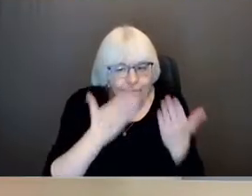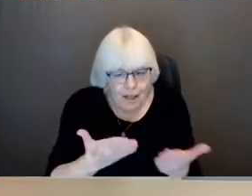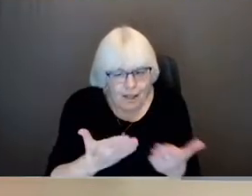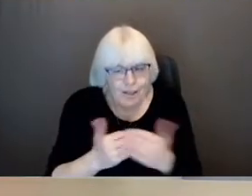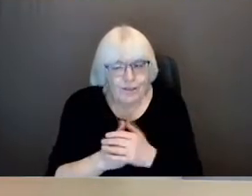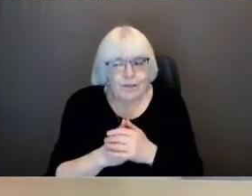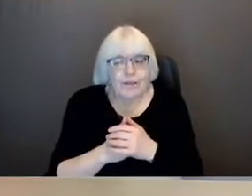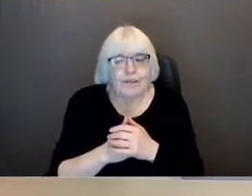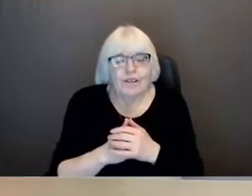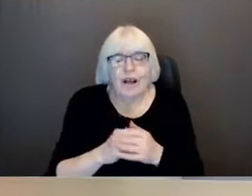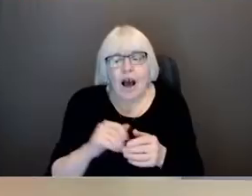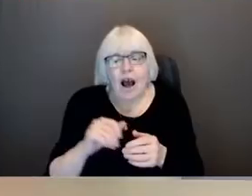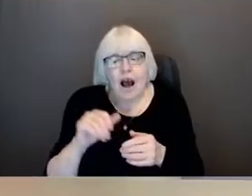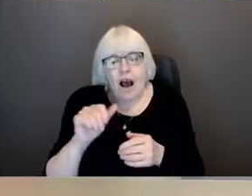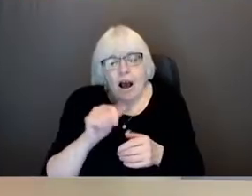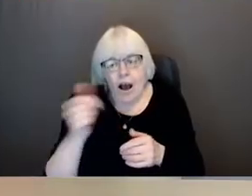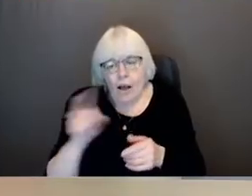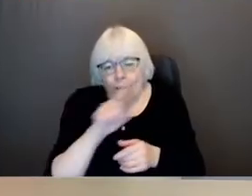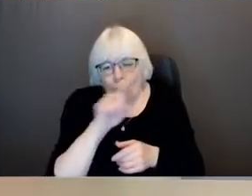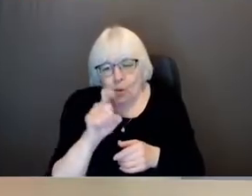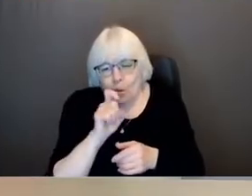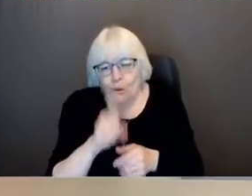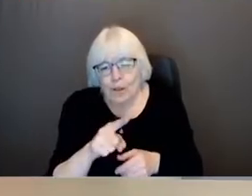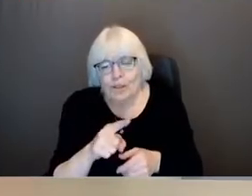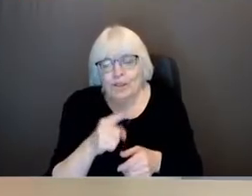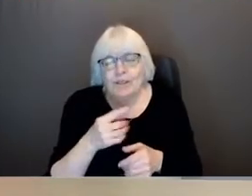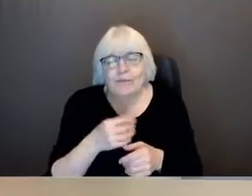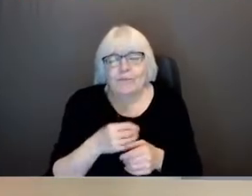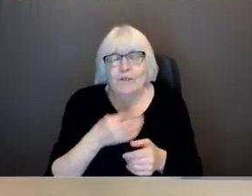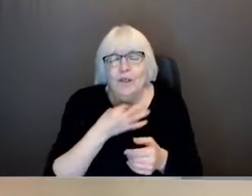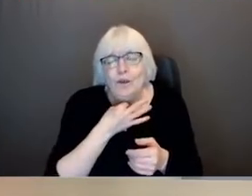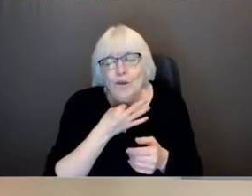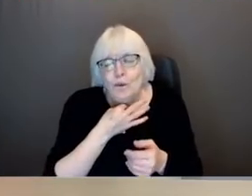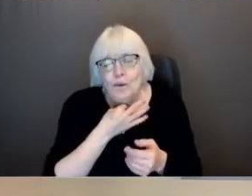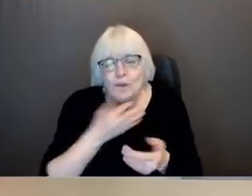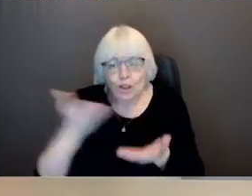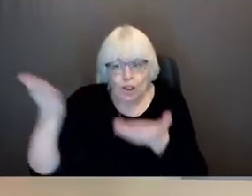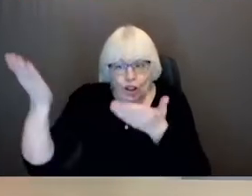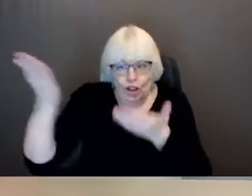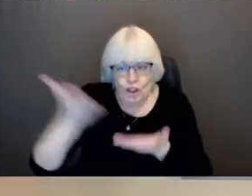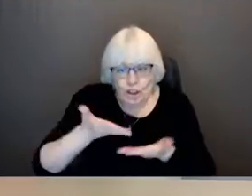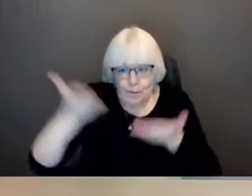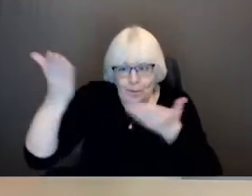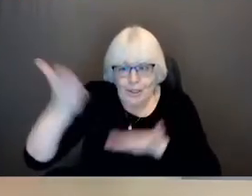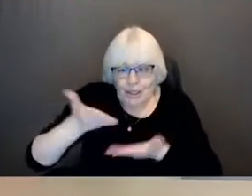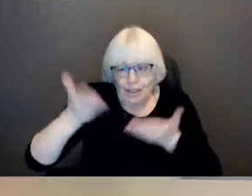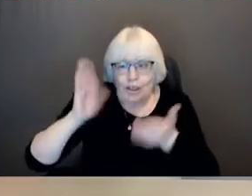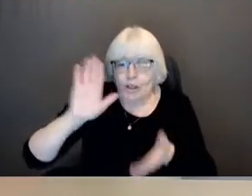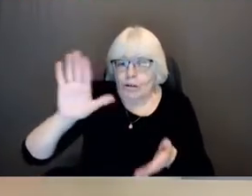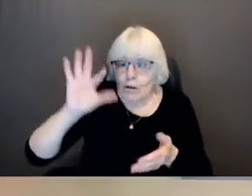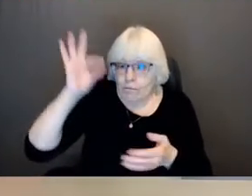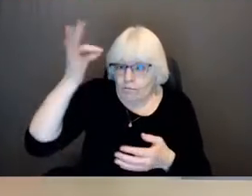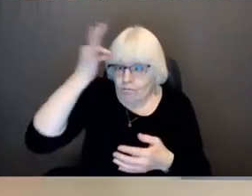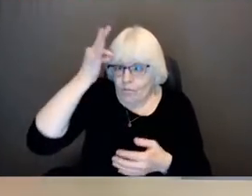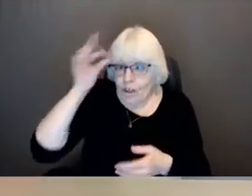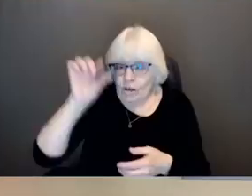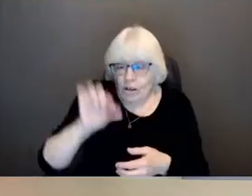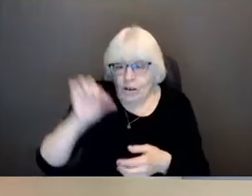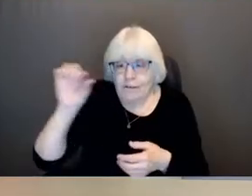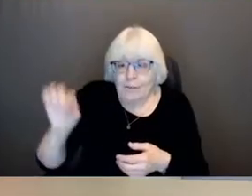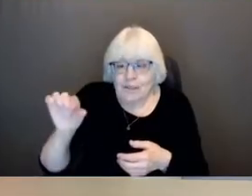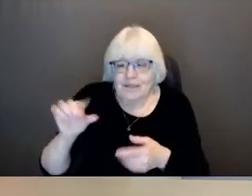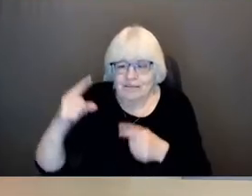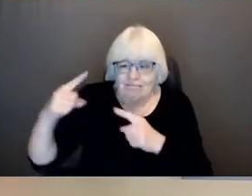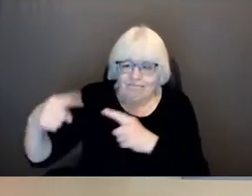of rapid antigen tests received from the federal government, like by month between September, October, November, December.